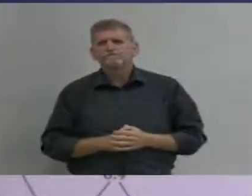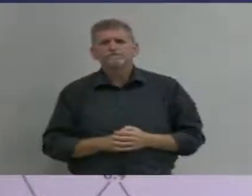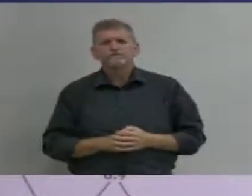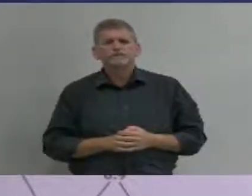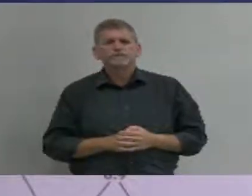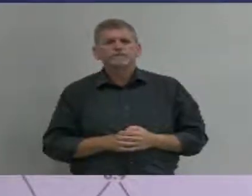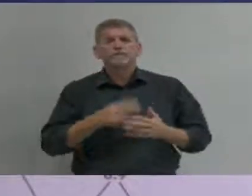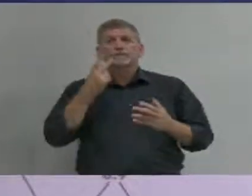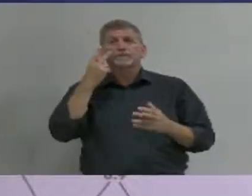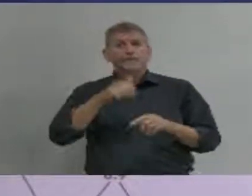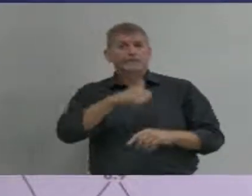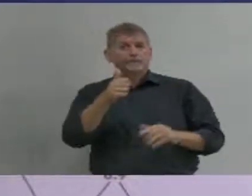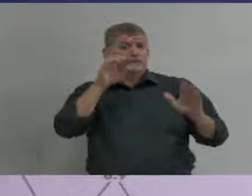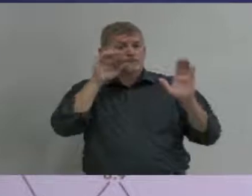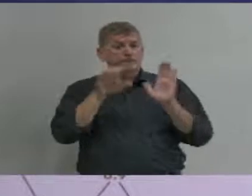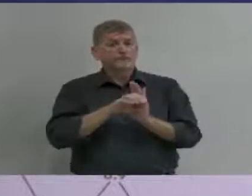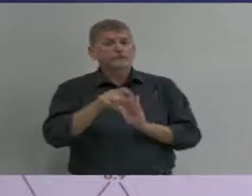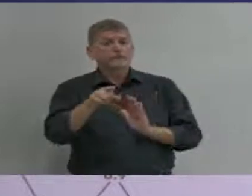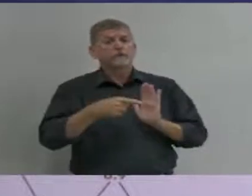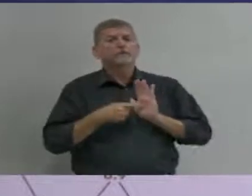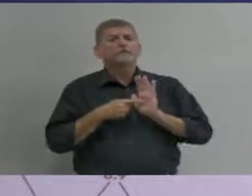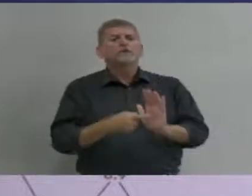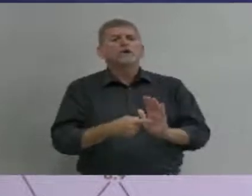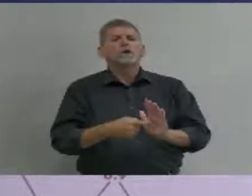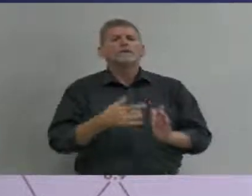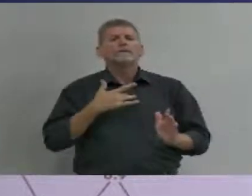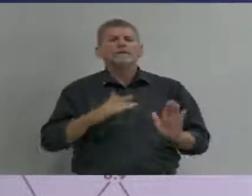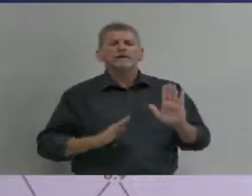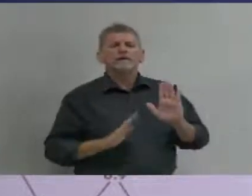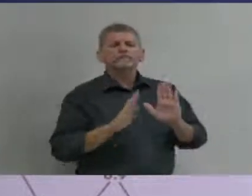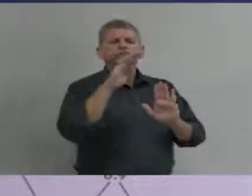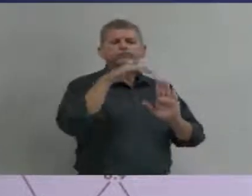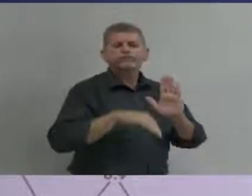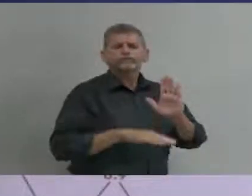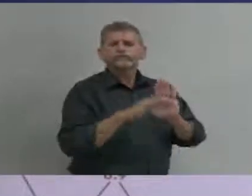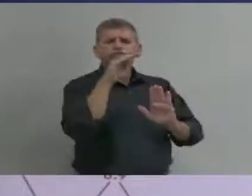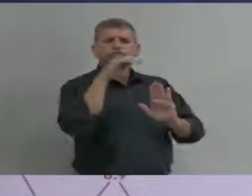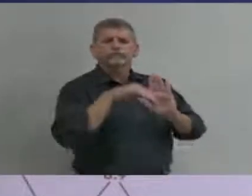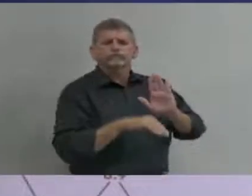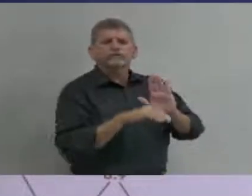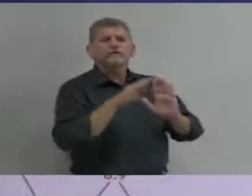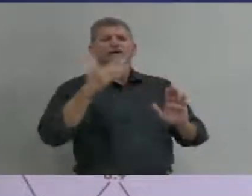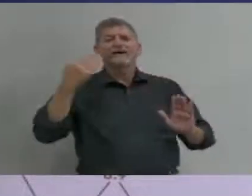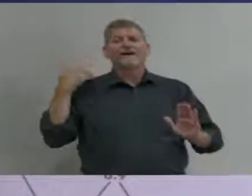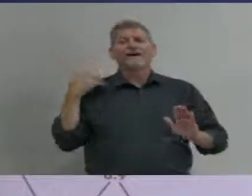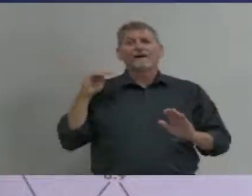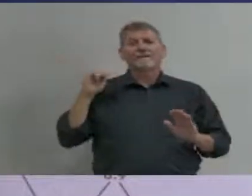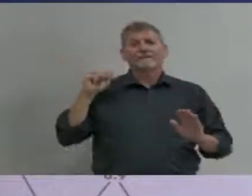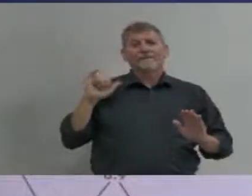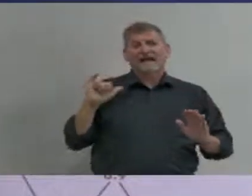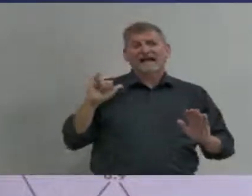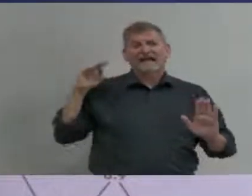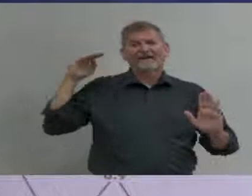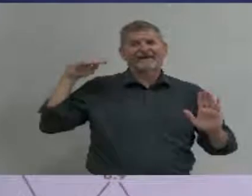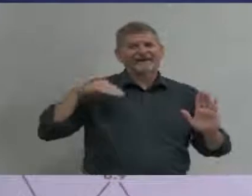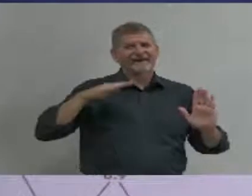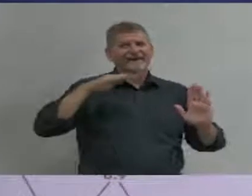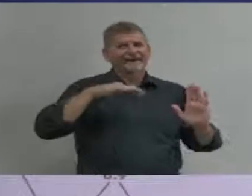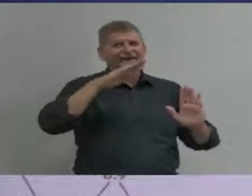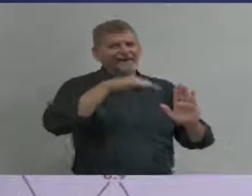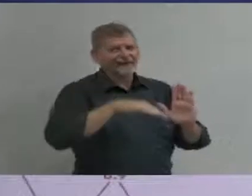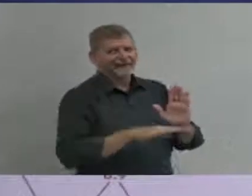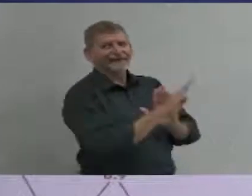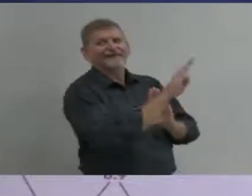our trend in percent positivity dating back through early May. As you can see, the number has gone up and